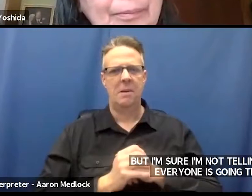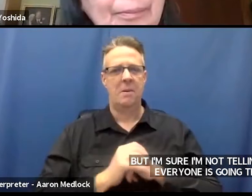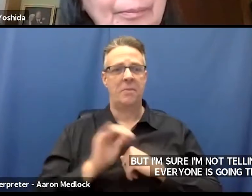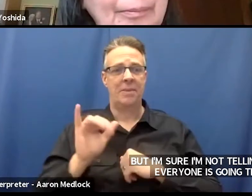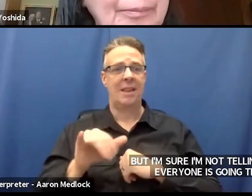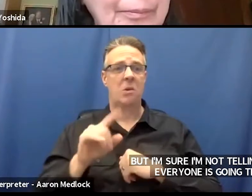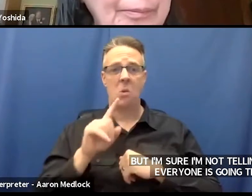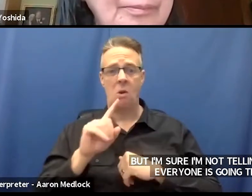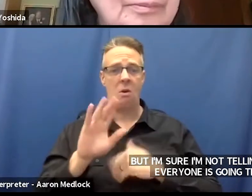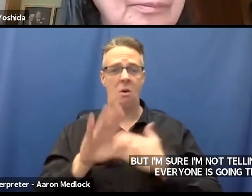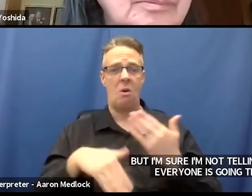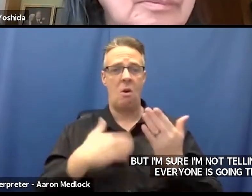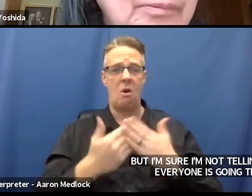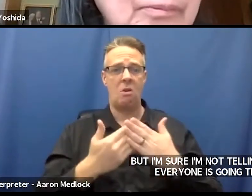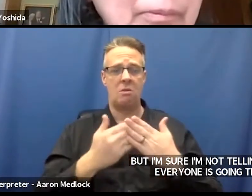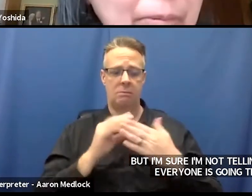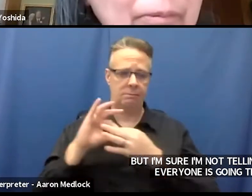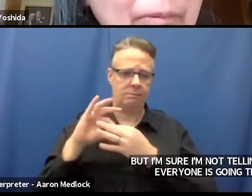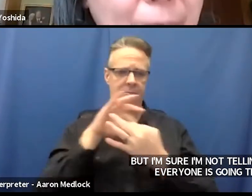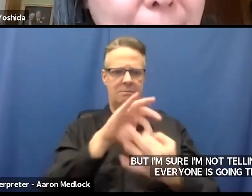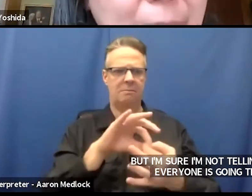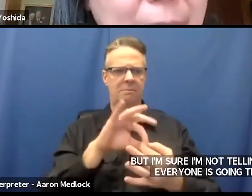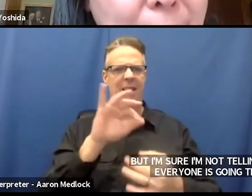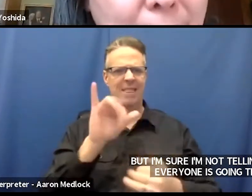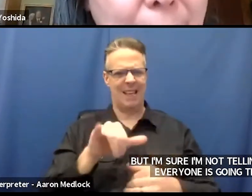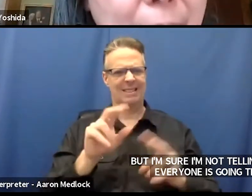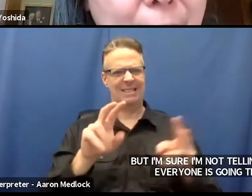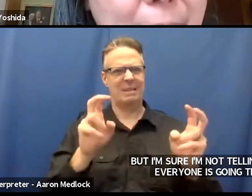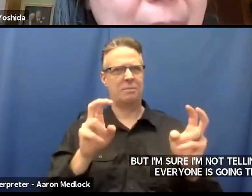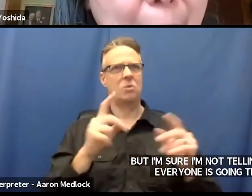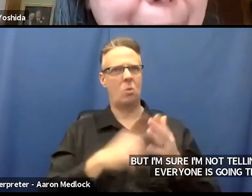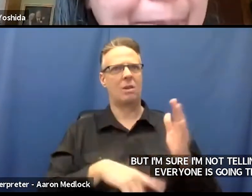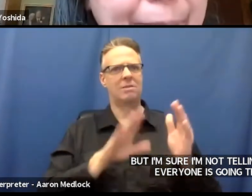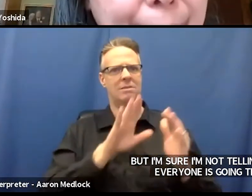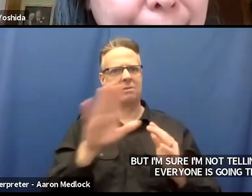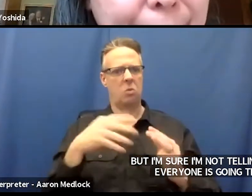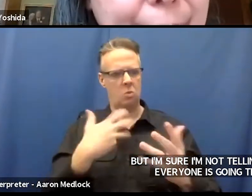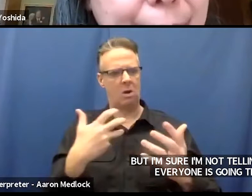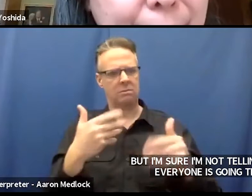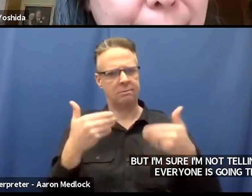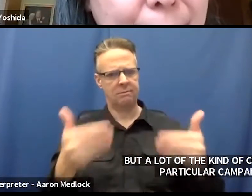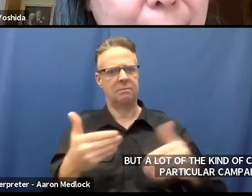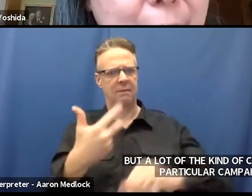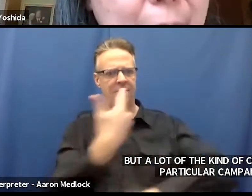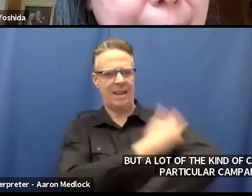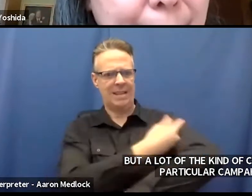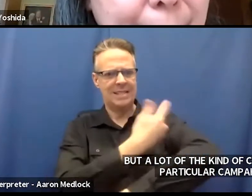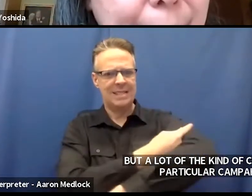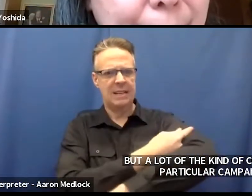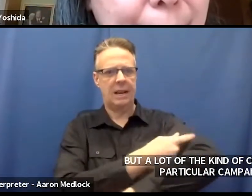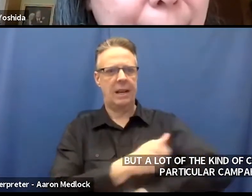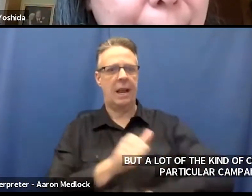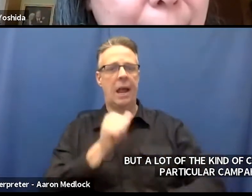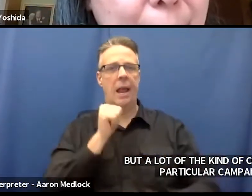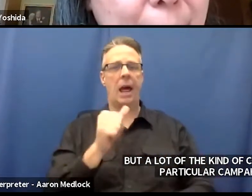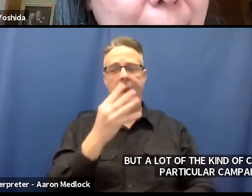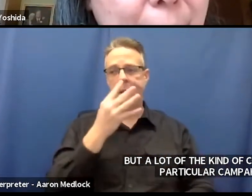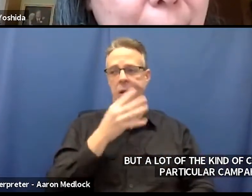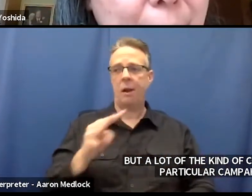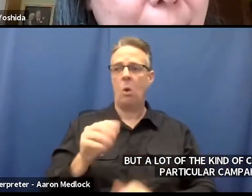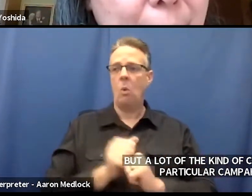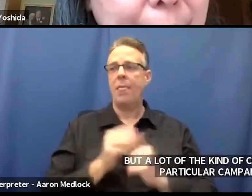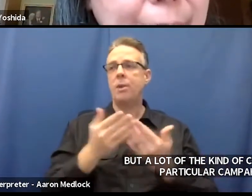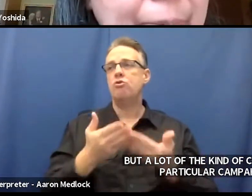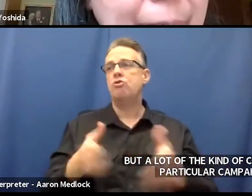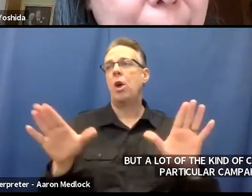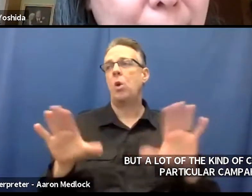is around this particular campaigning issue at the moment, to get vaccines and to not just be left in the general population